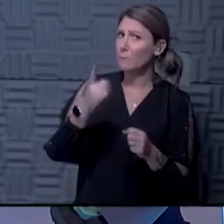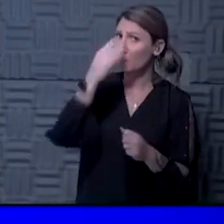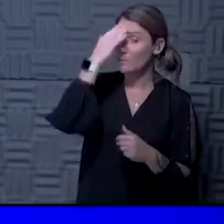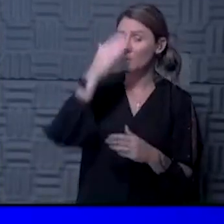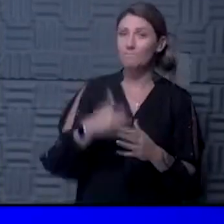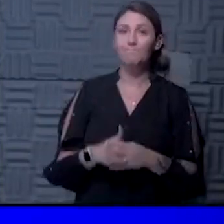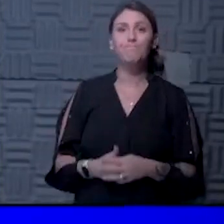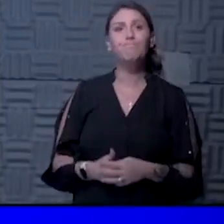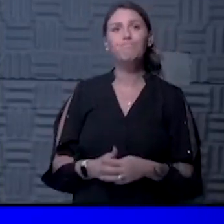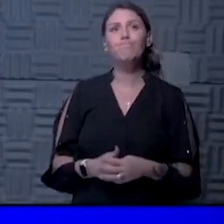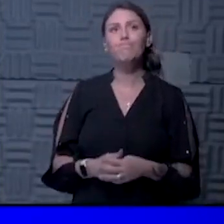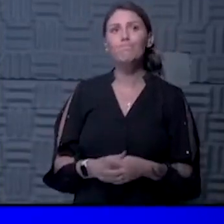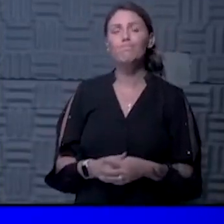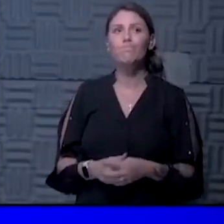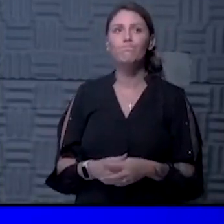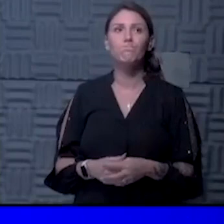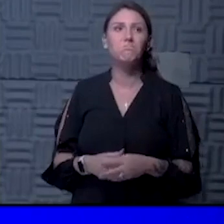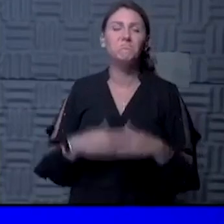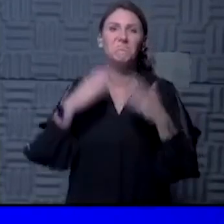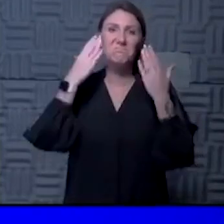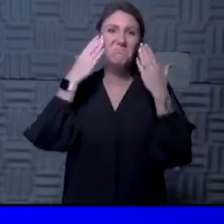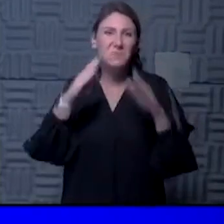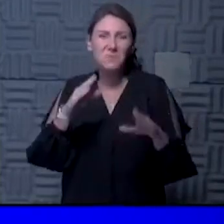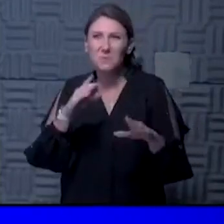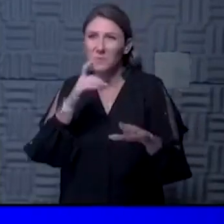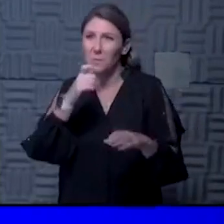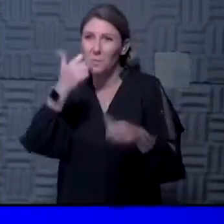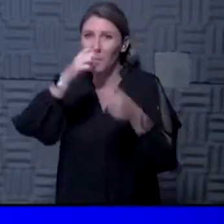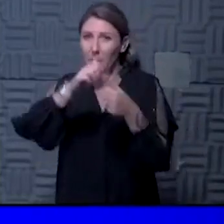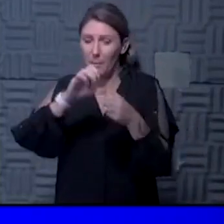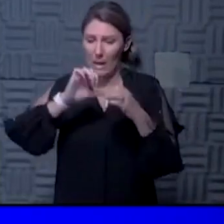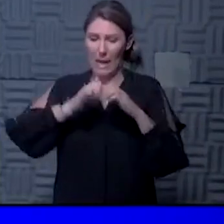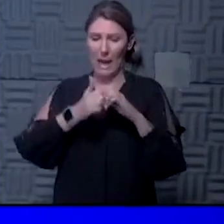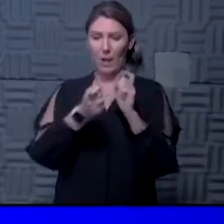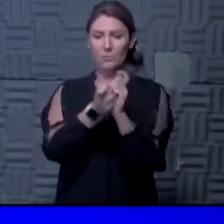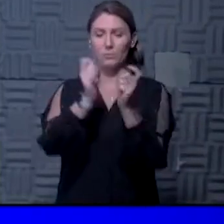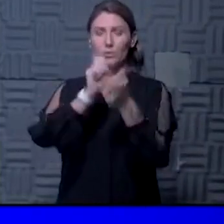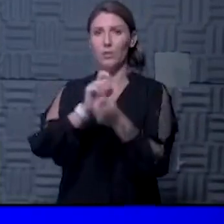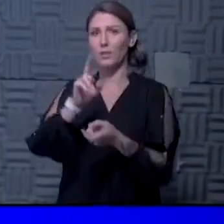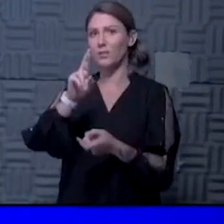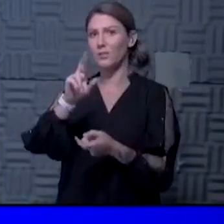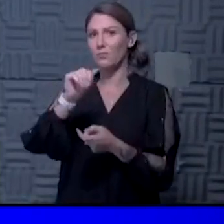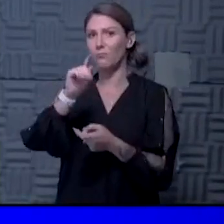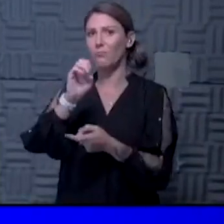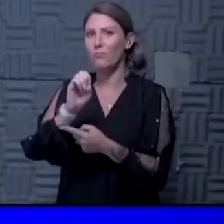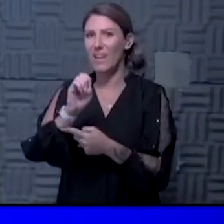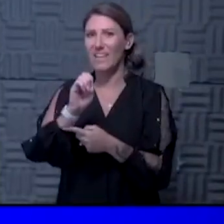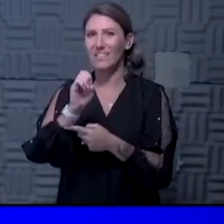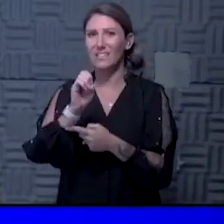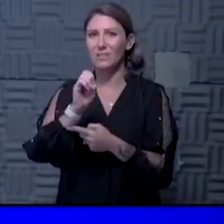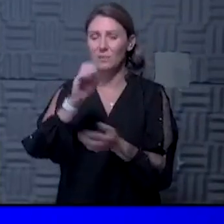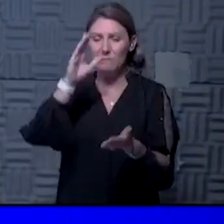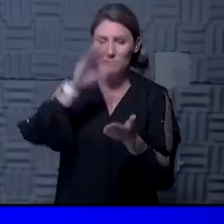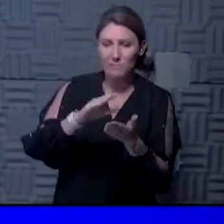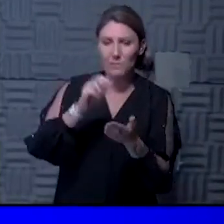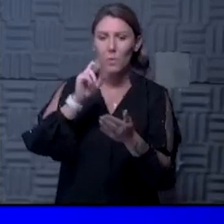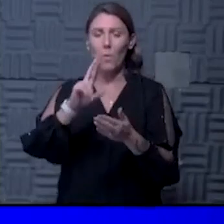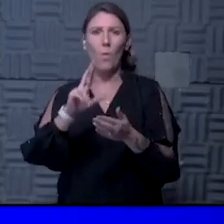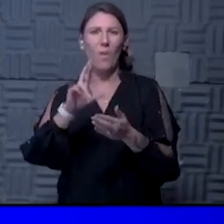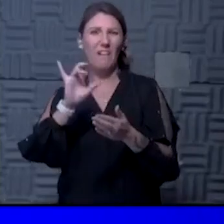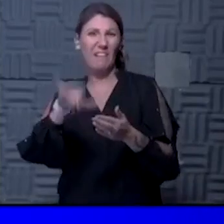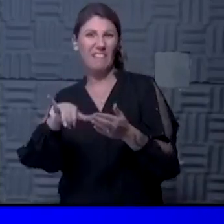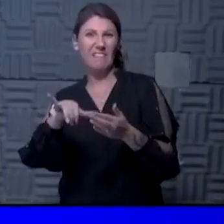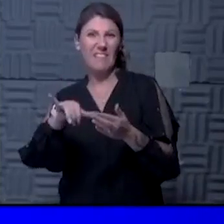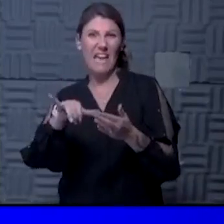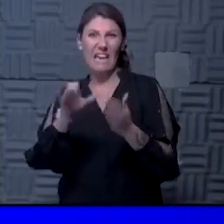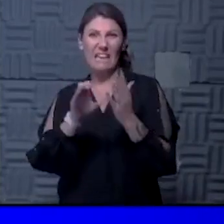don't exactly remember exactly how they changed the rate to decrease or change the gating criteria to